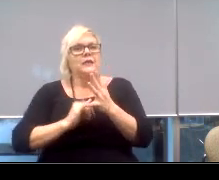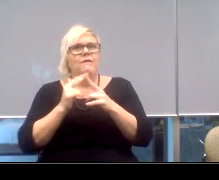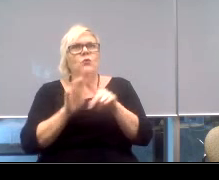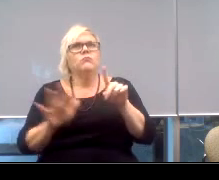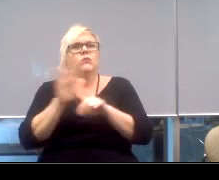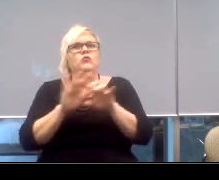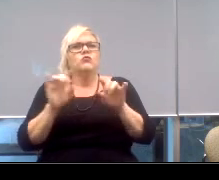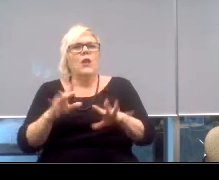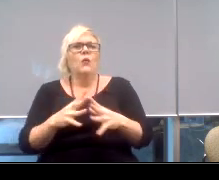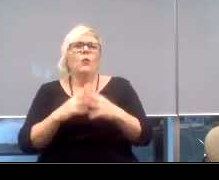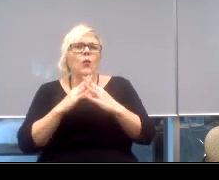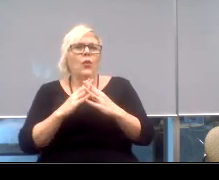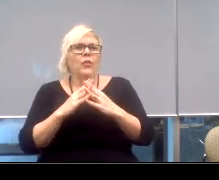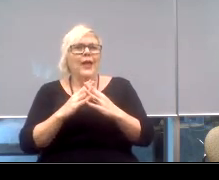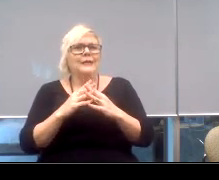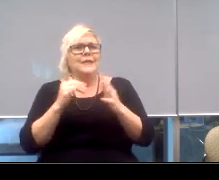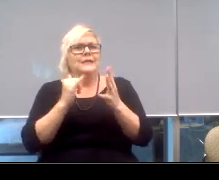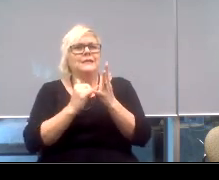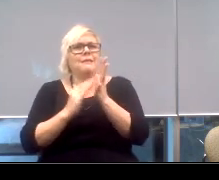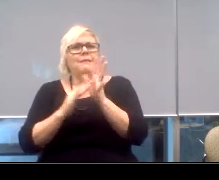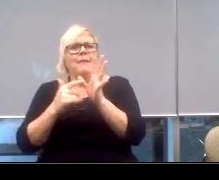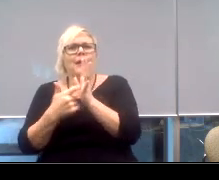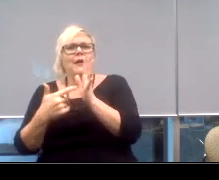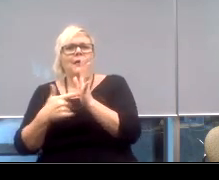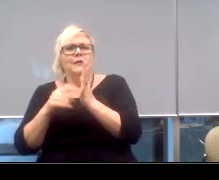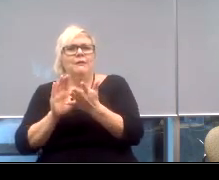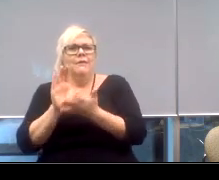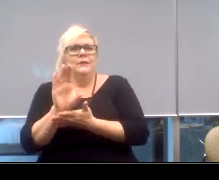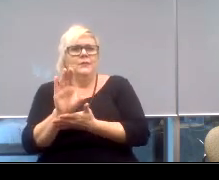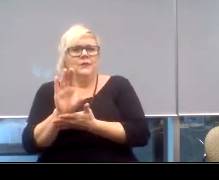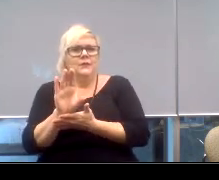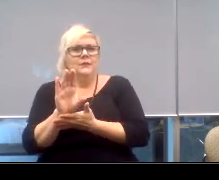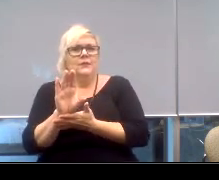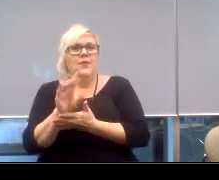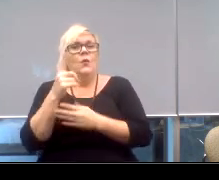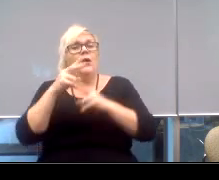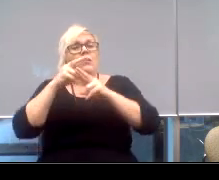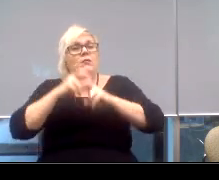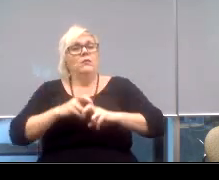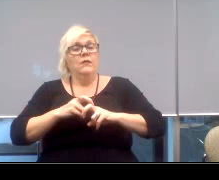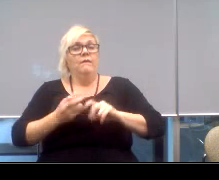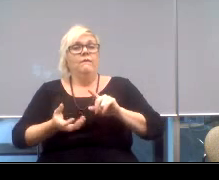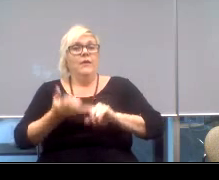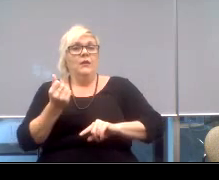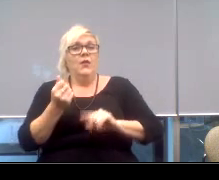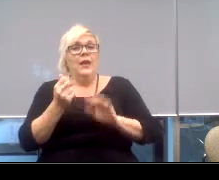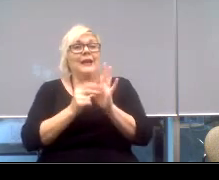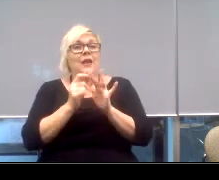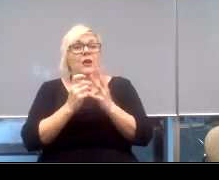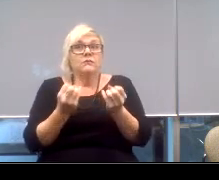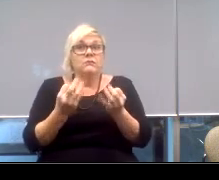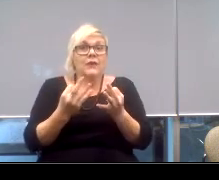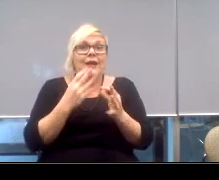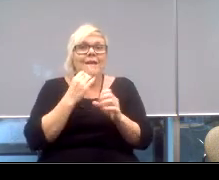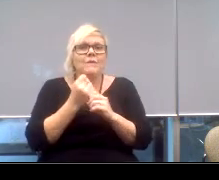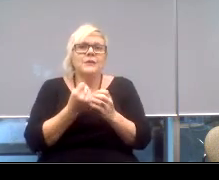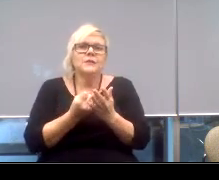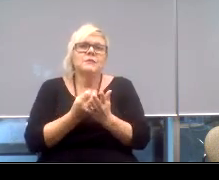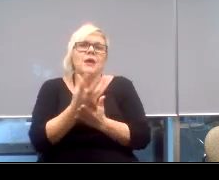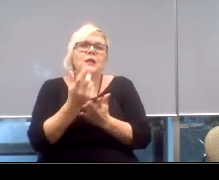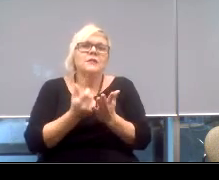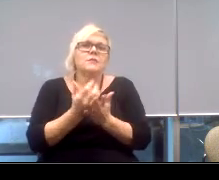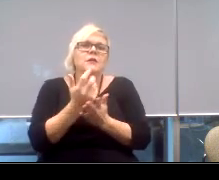investment. In 2011, PricewaterhouseCoopers report found that without the NDIS, government expenditures on disability